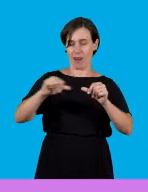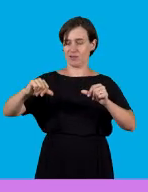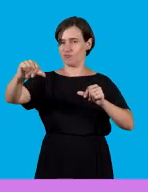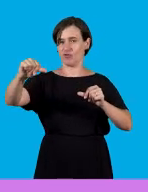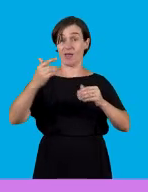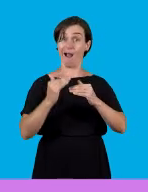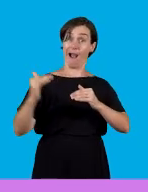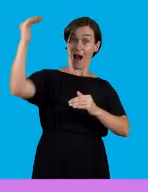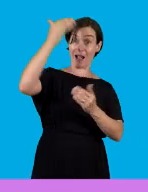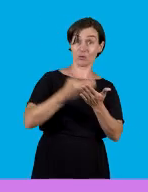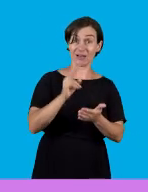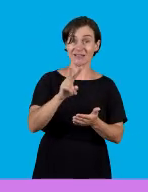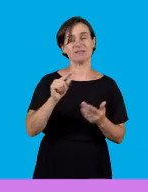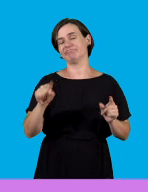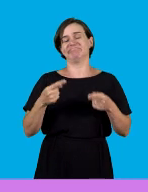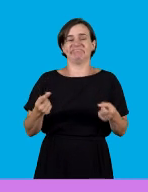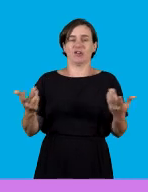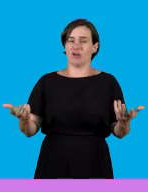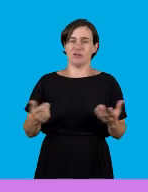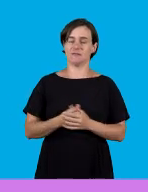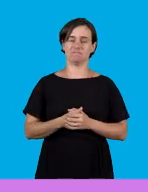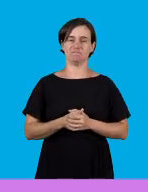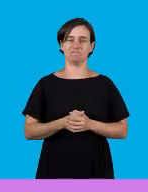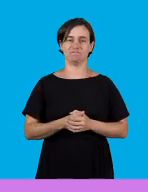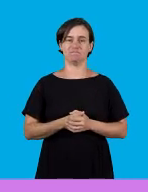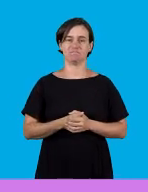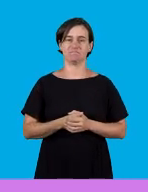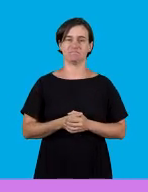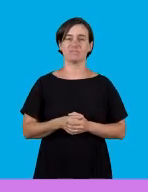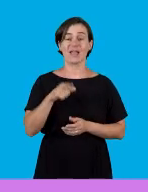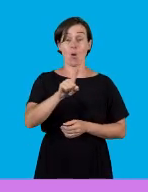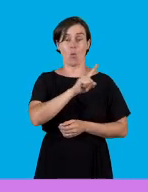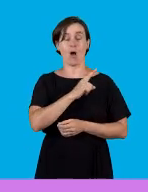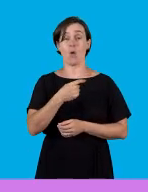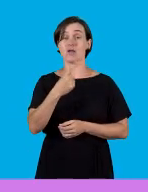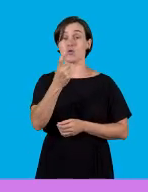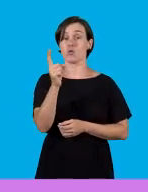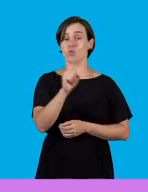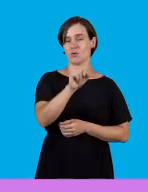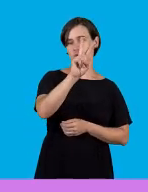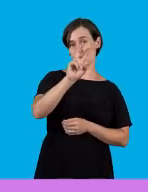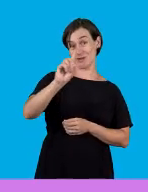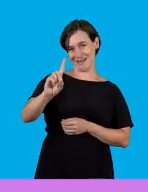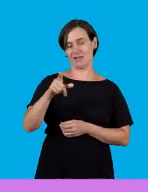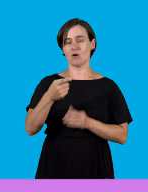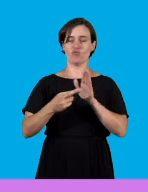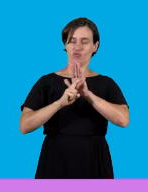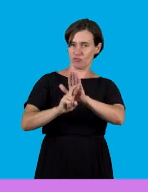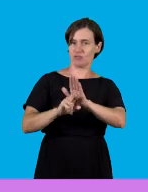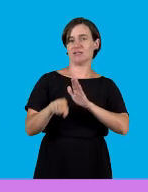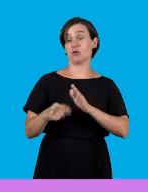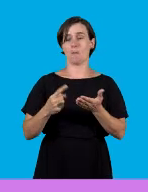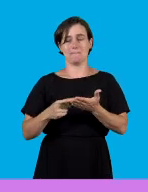that are there, but we cannot see the height of the buildings. So that is why we say a map is a two-dimensional representation.